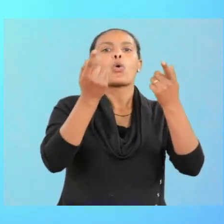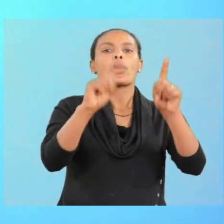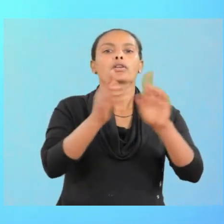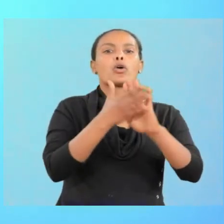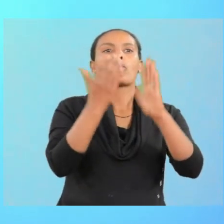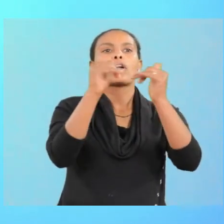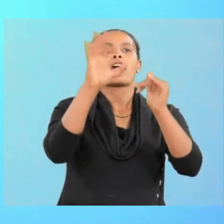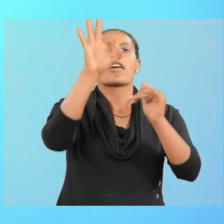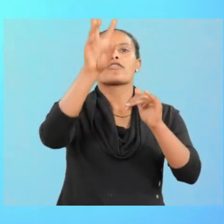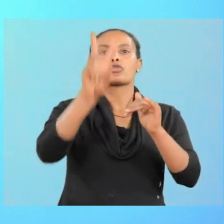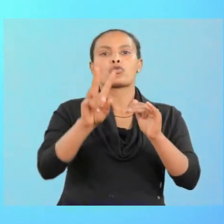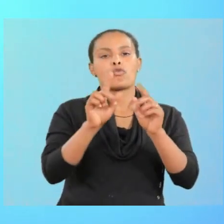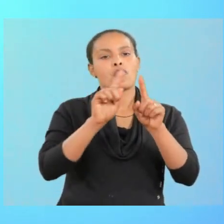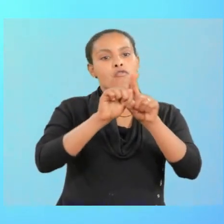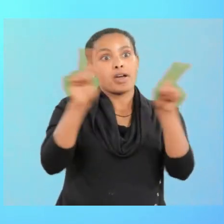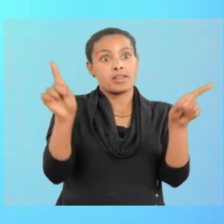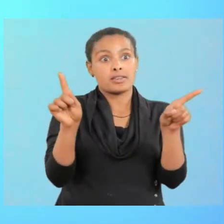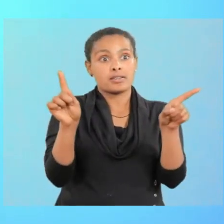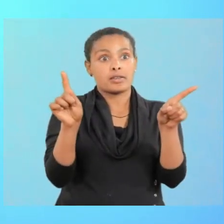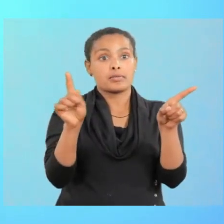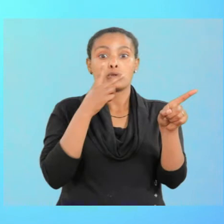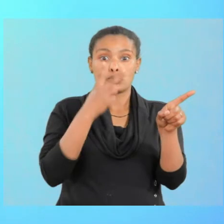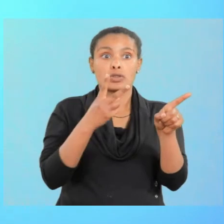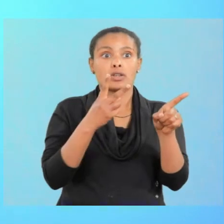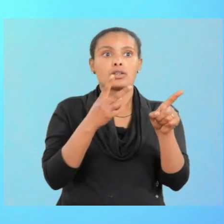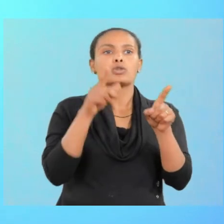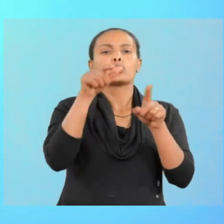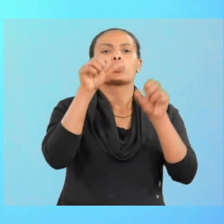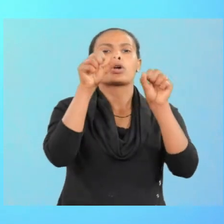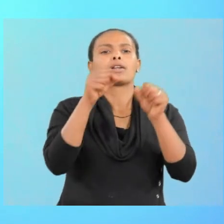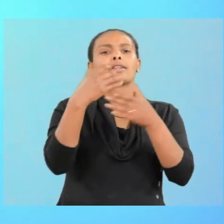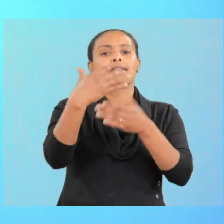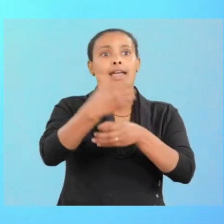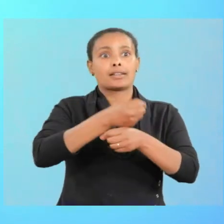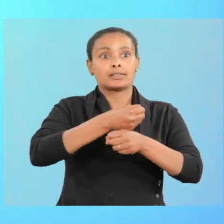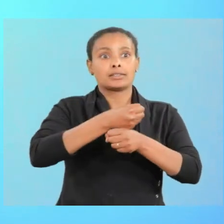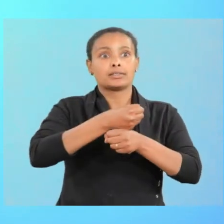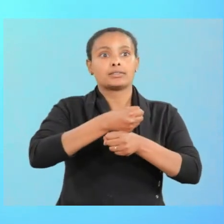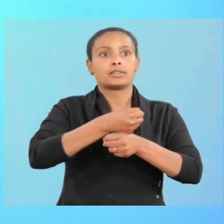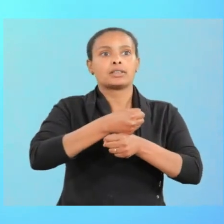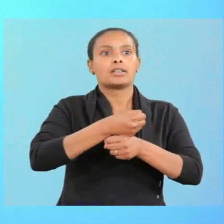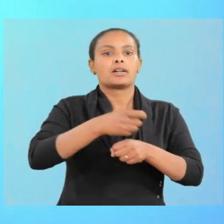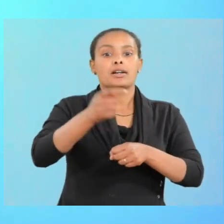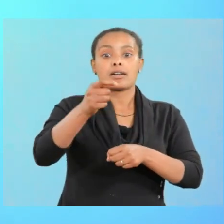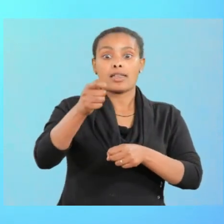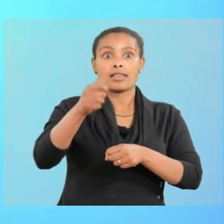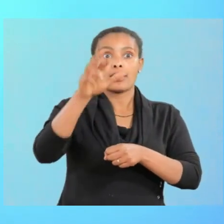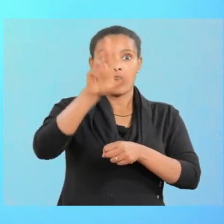concentration of F2 vary, you see, you can take rate